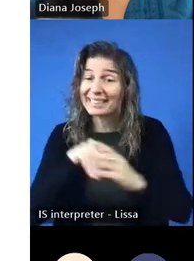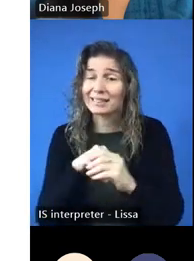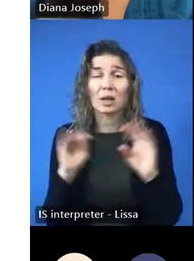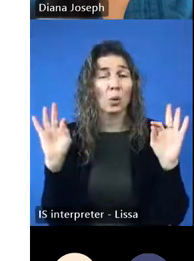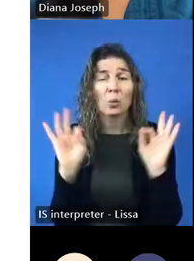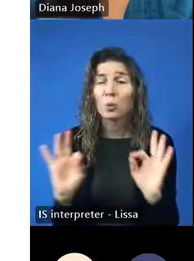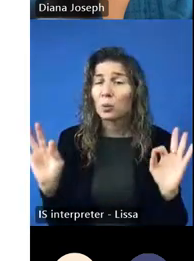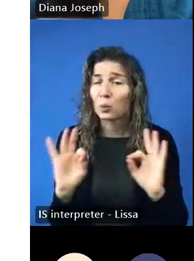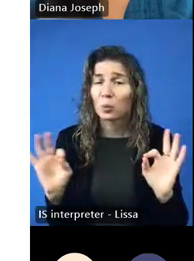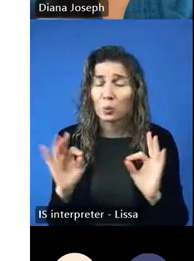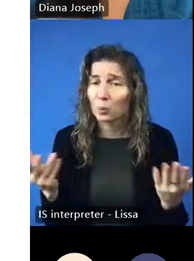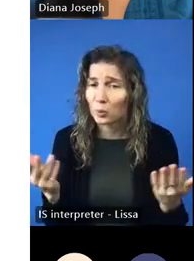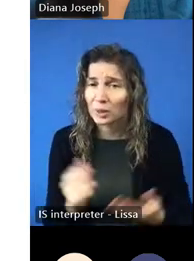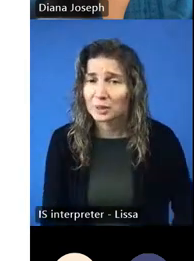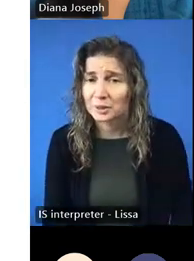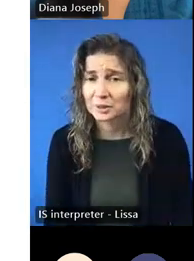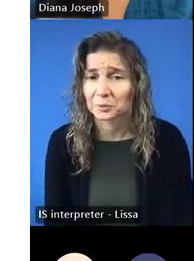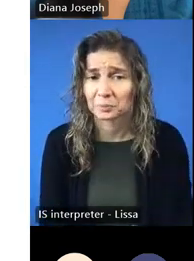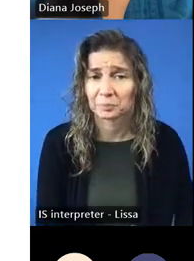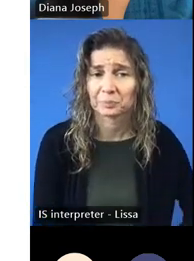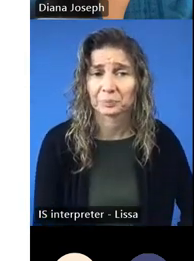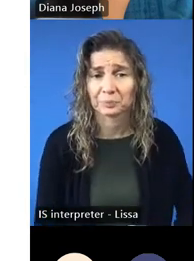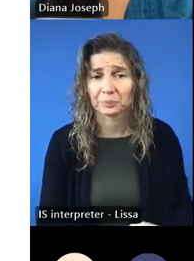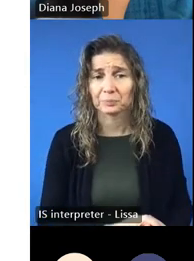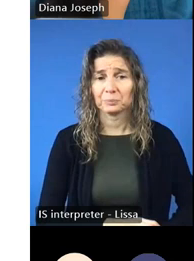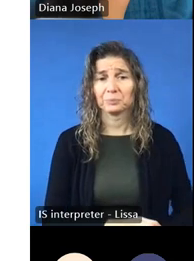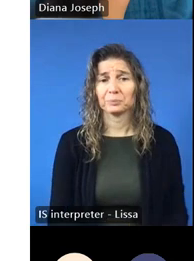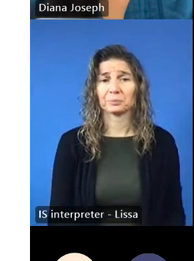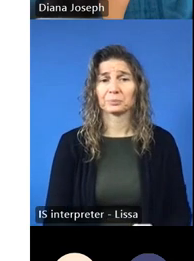with disabilities in many countries.